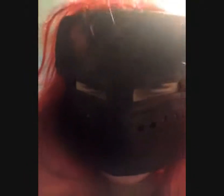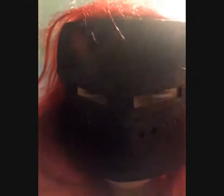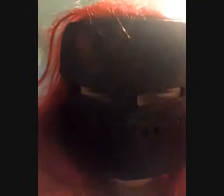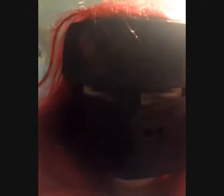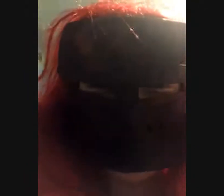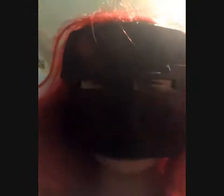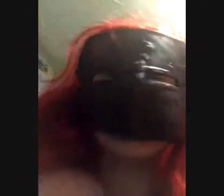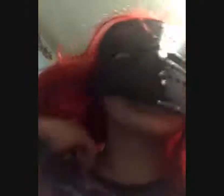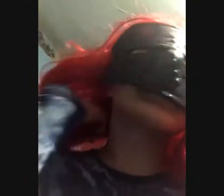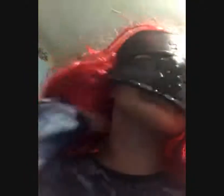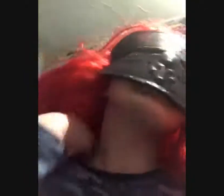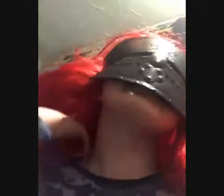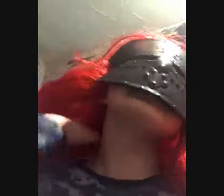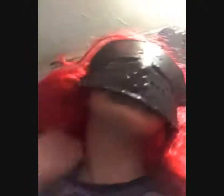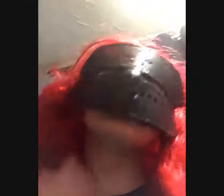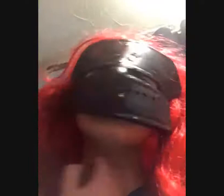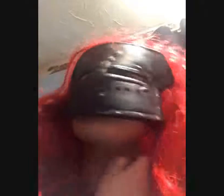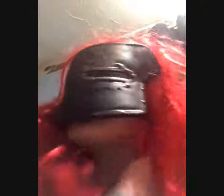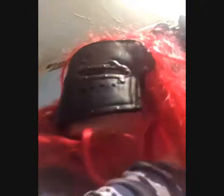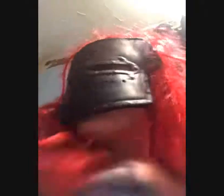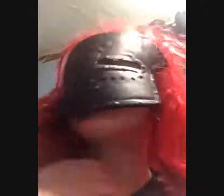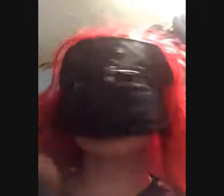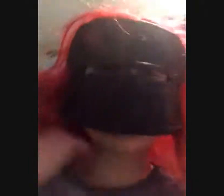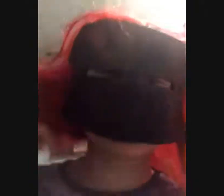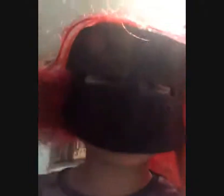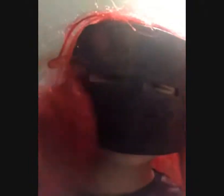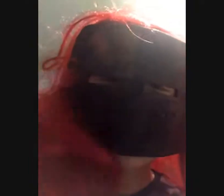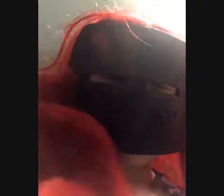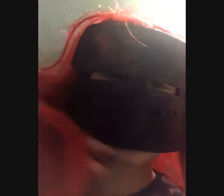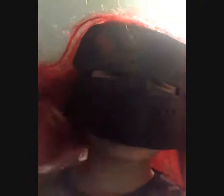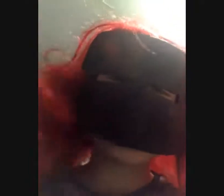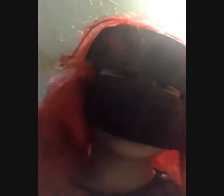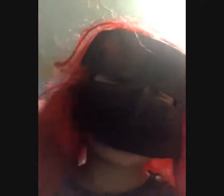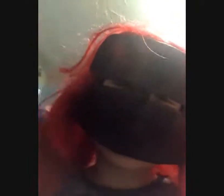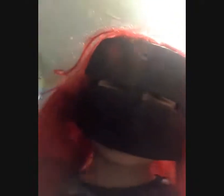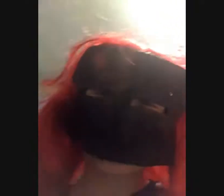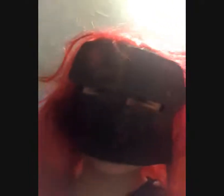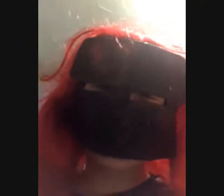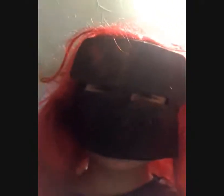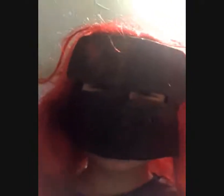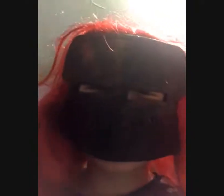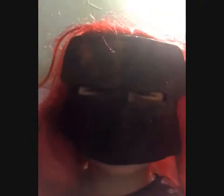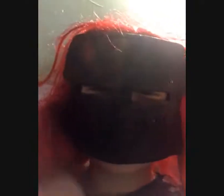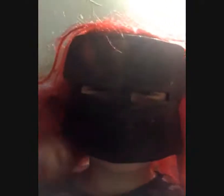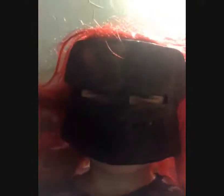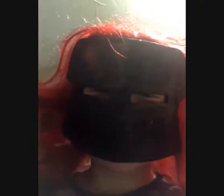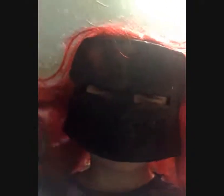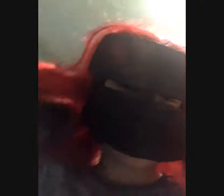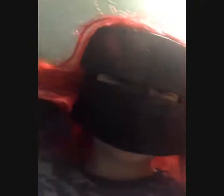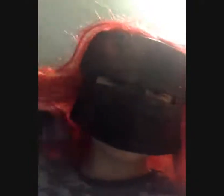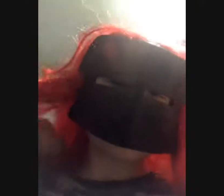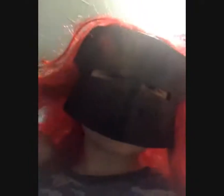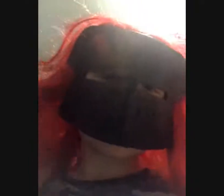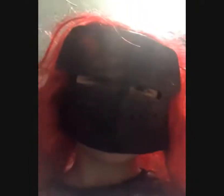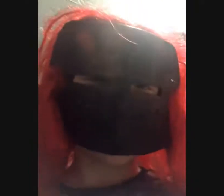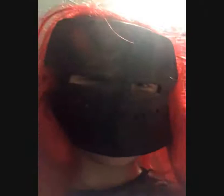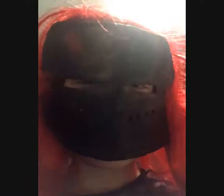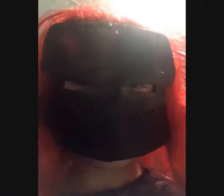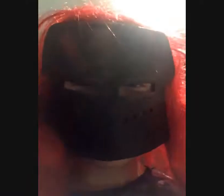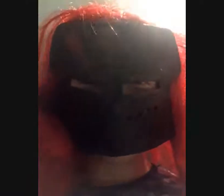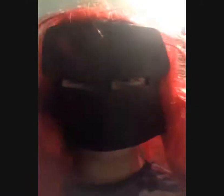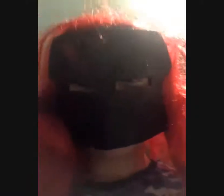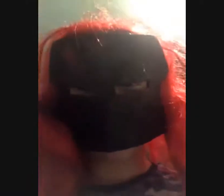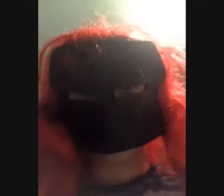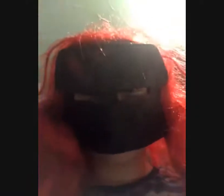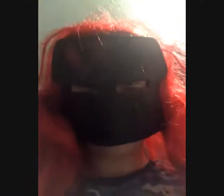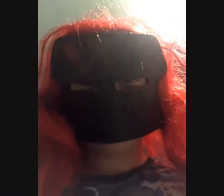it? What do you reckon? One of the wigs that Hannah brought round. Yeah. I have quite a collection, you see. So now, like, I'm able to distribute them